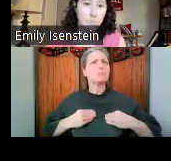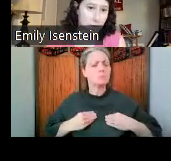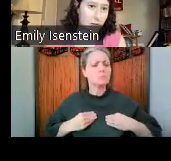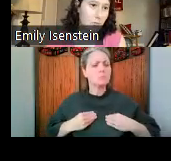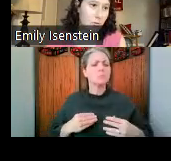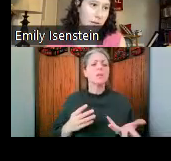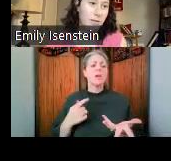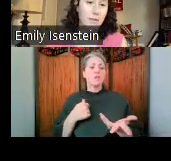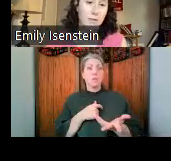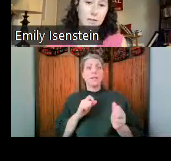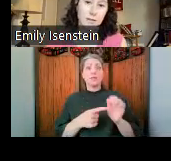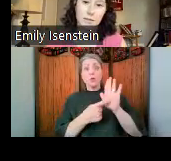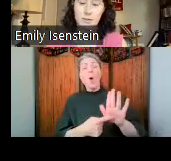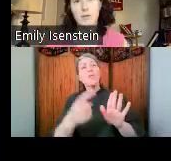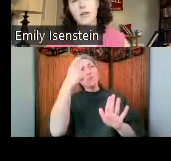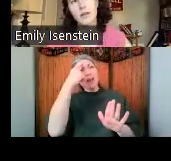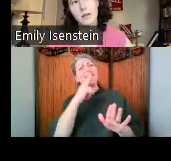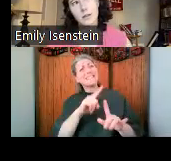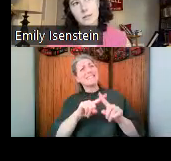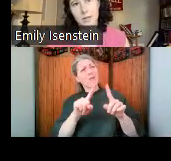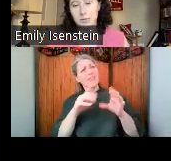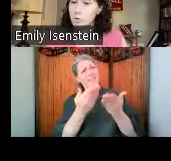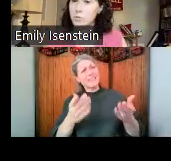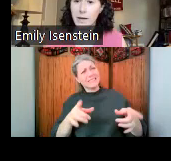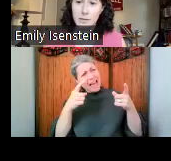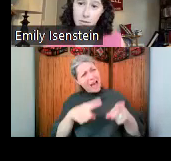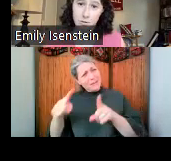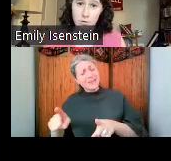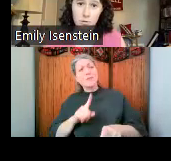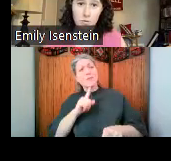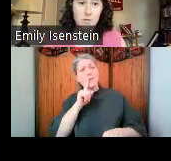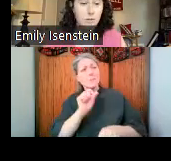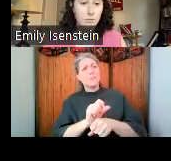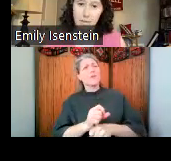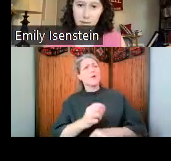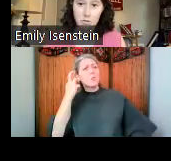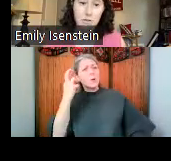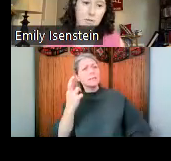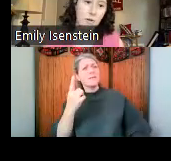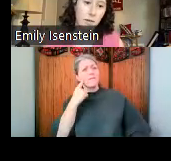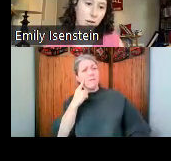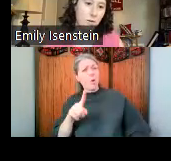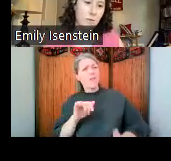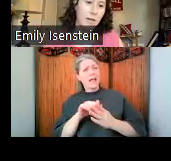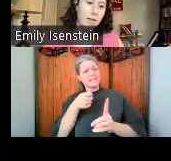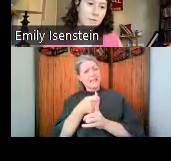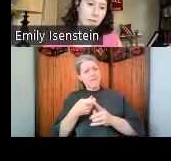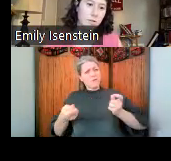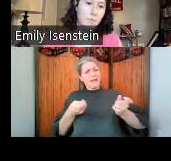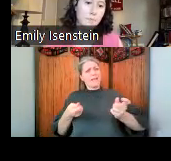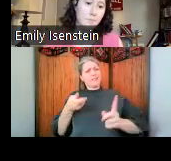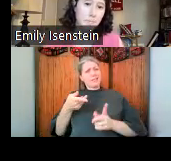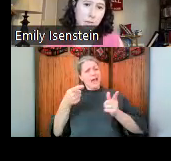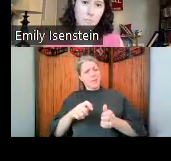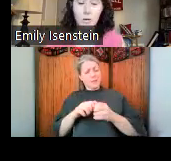are happening in the brain and that there is this tangible biological self-regulation that's going on with active